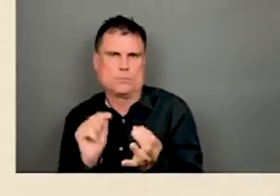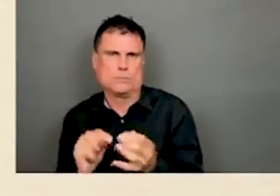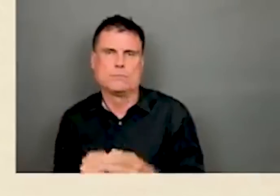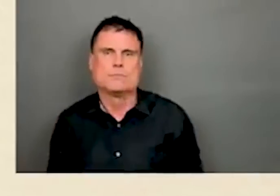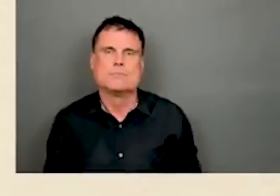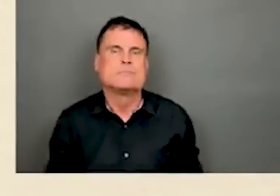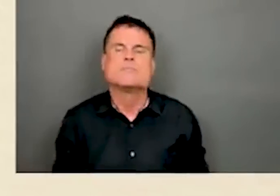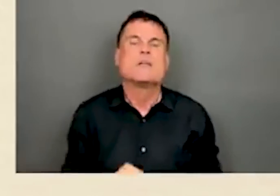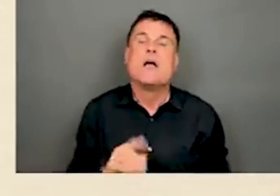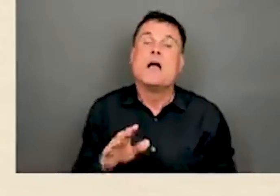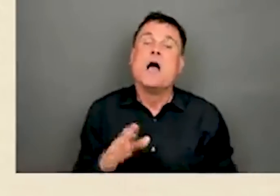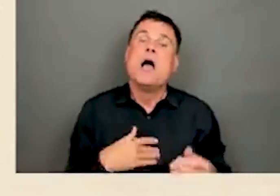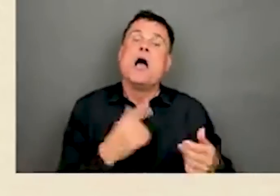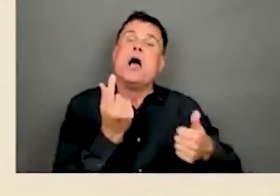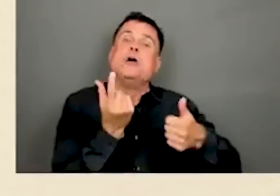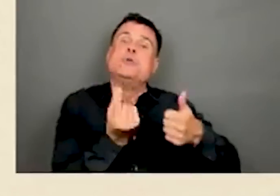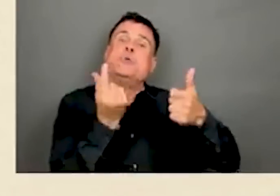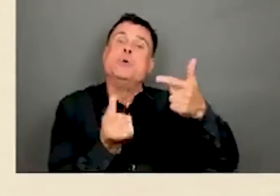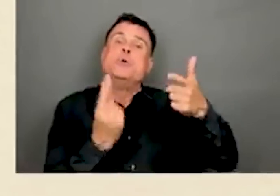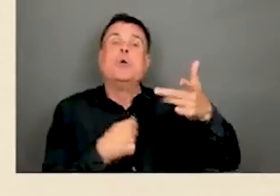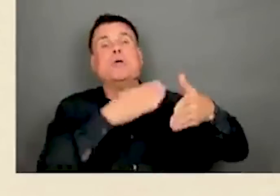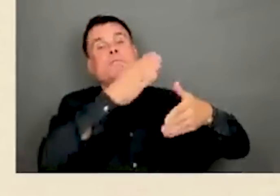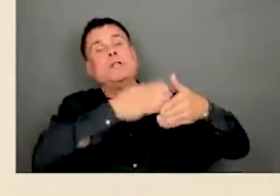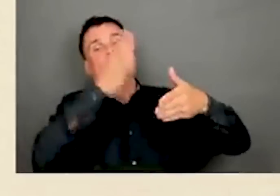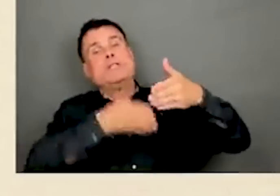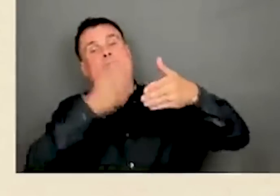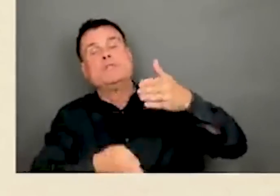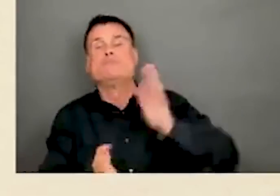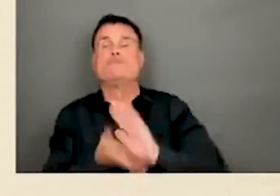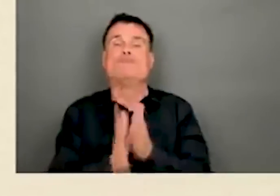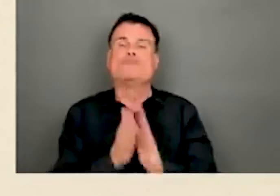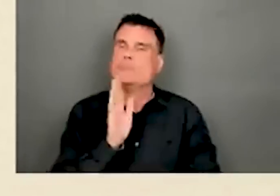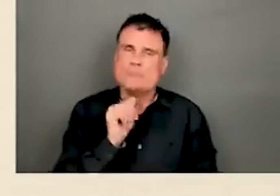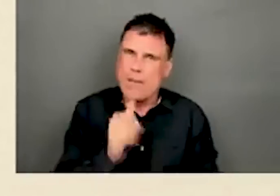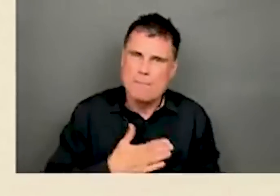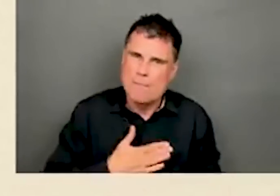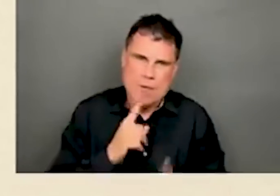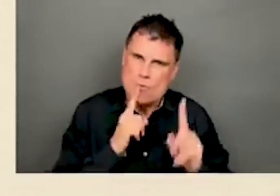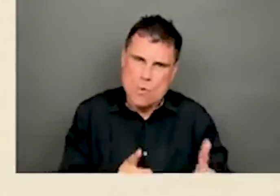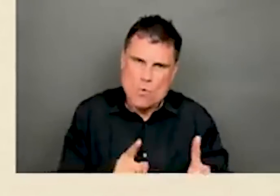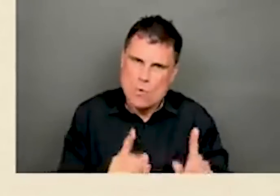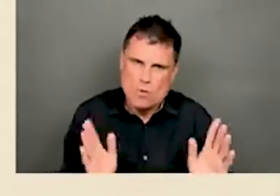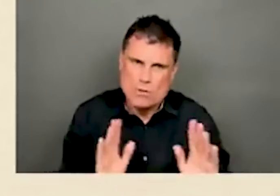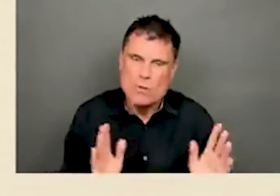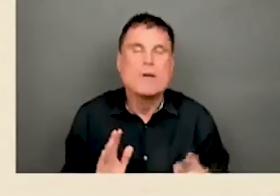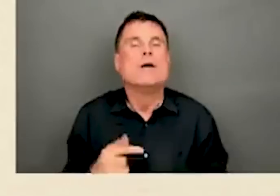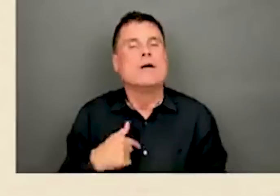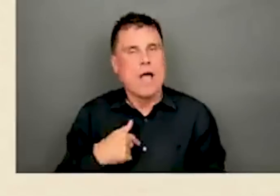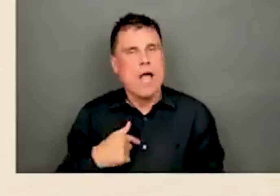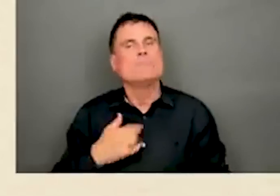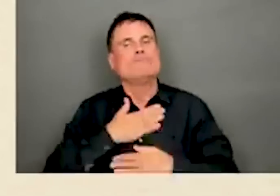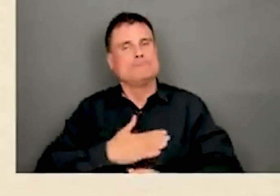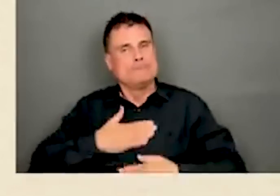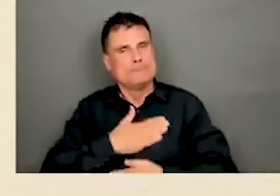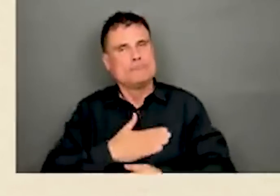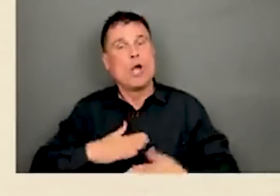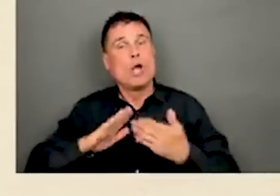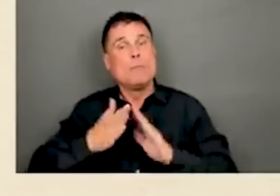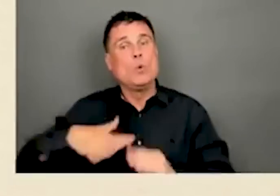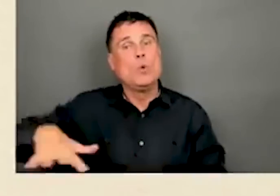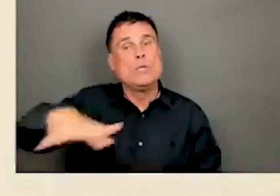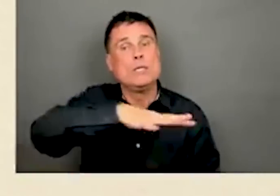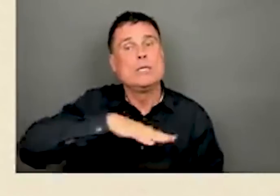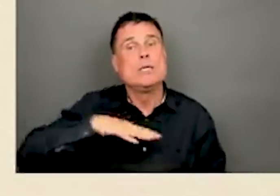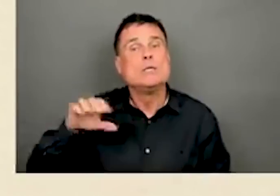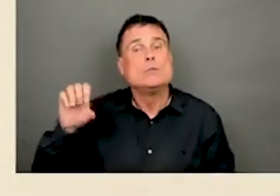to do. I should say that I had a great time in my community of Souk. We're successful with a Canada